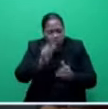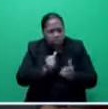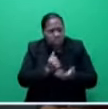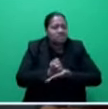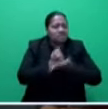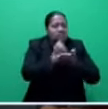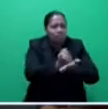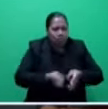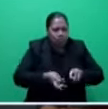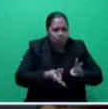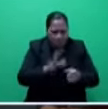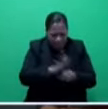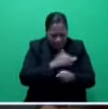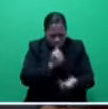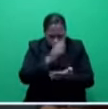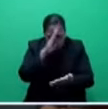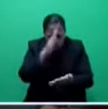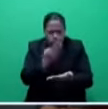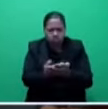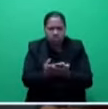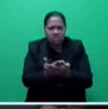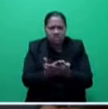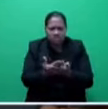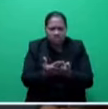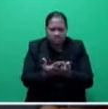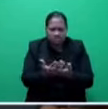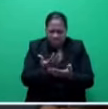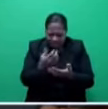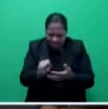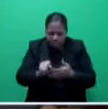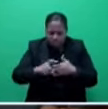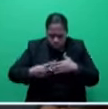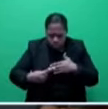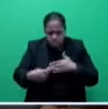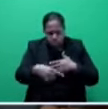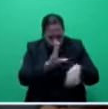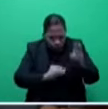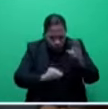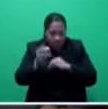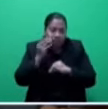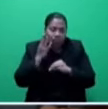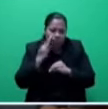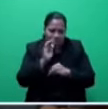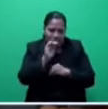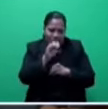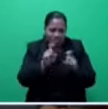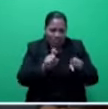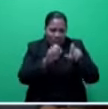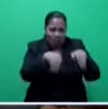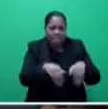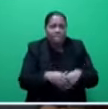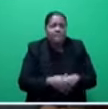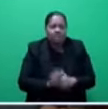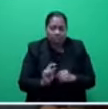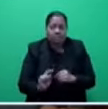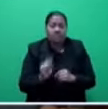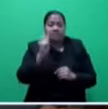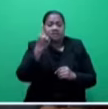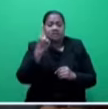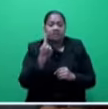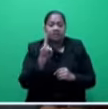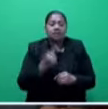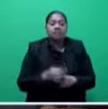ensure students were engaged and continued learning while they were still at home and safe. For the first time ever, Mr. Speaker,